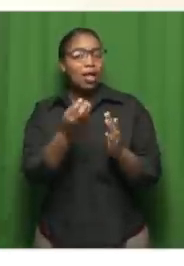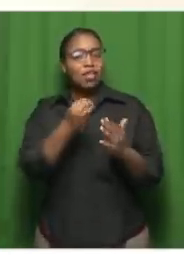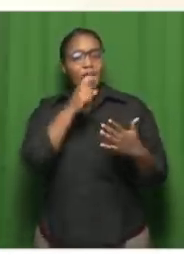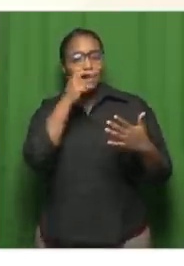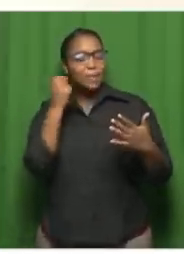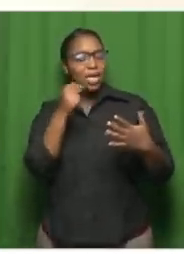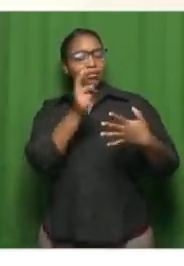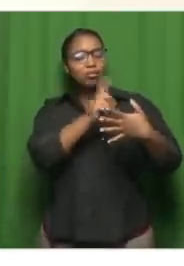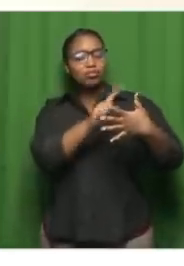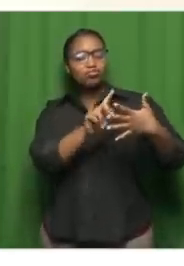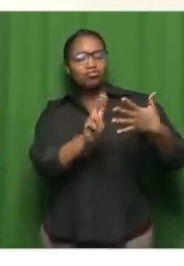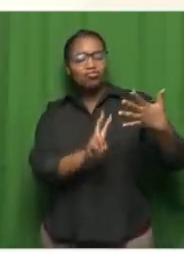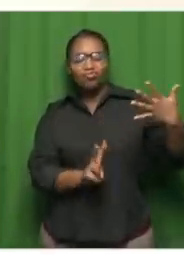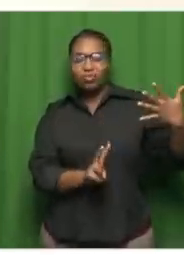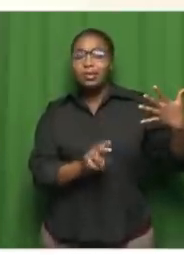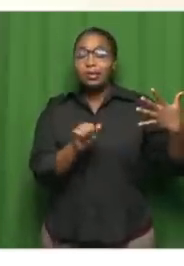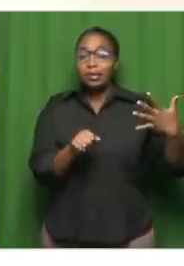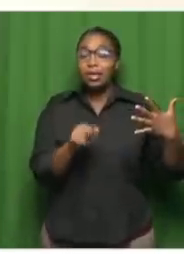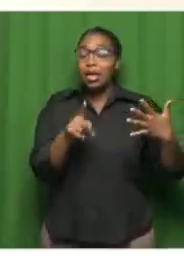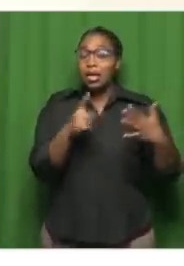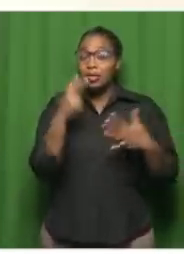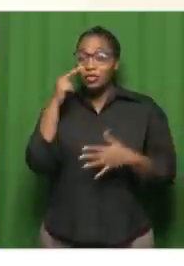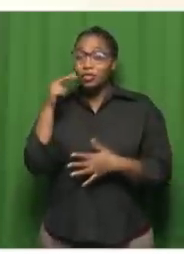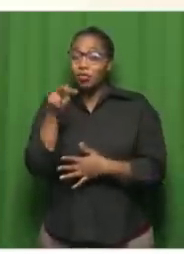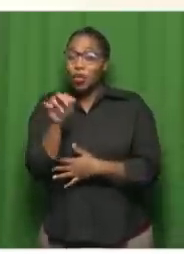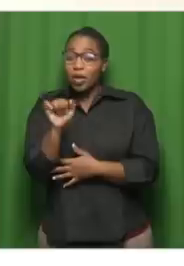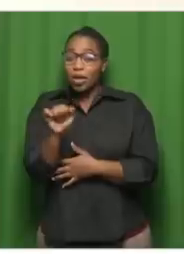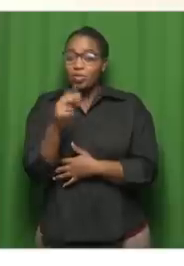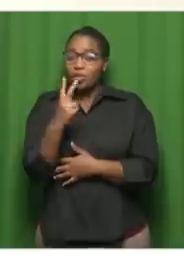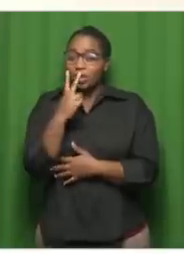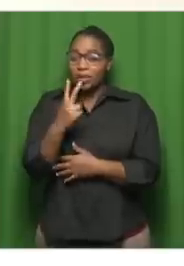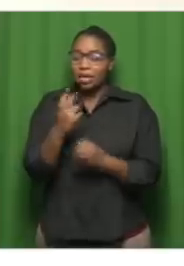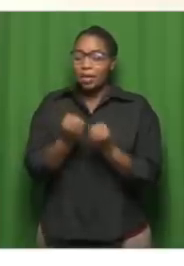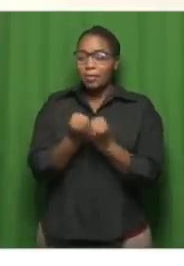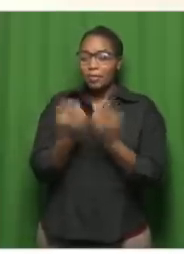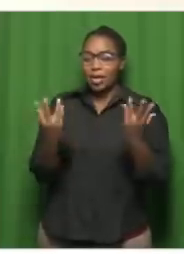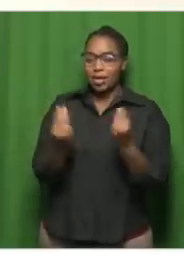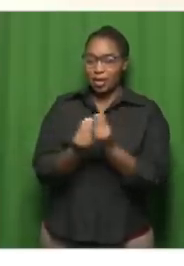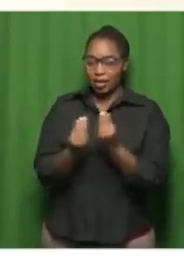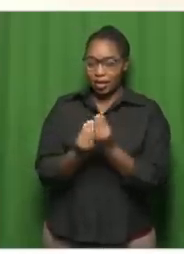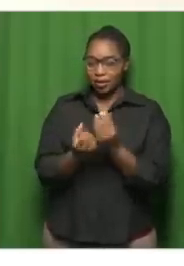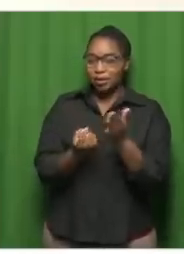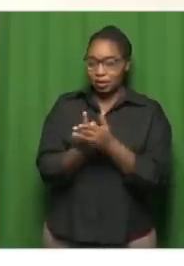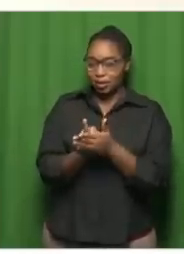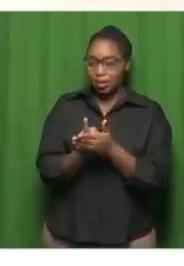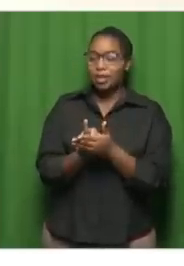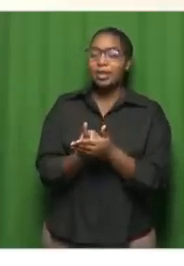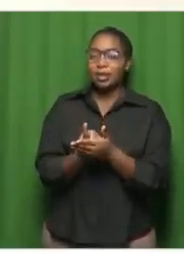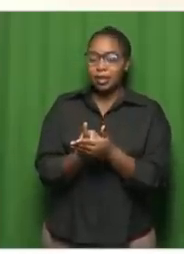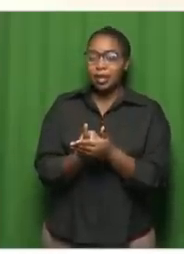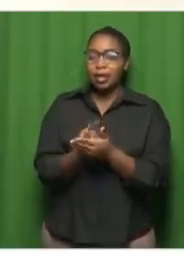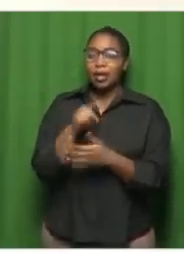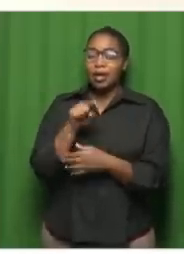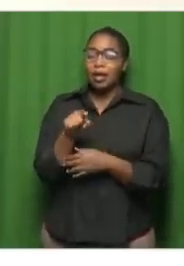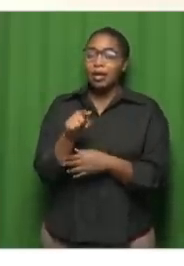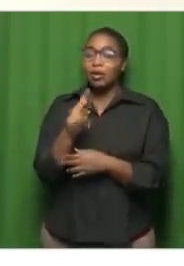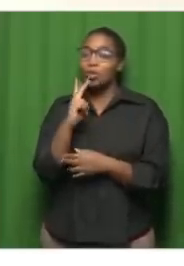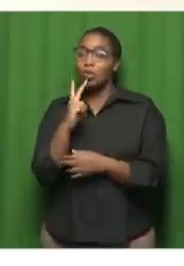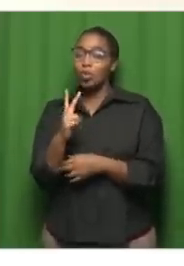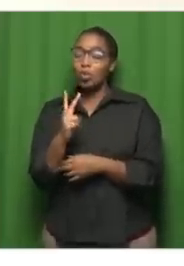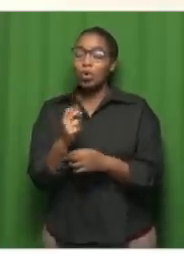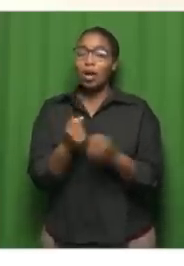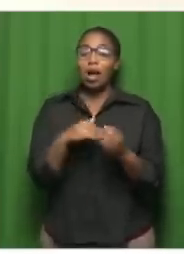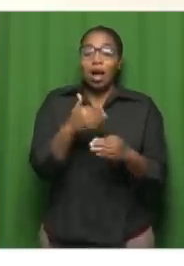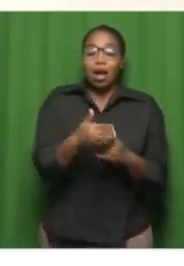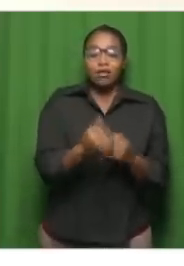top six? And of course, we've also seen a lot of battles happening, but that we'll talk to that in after this in within courts and